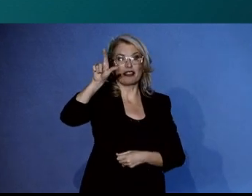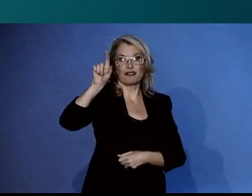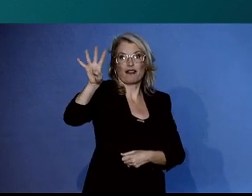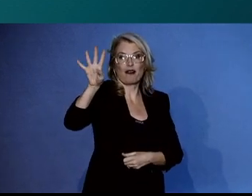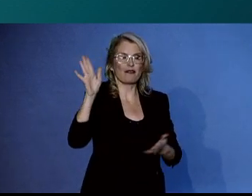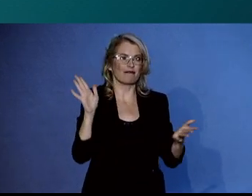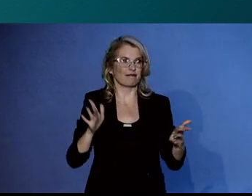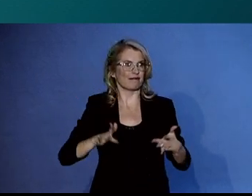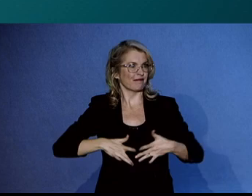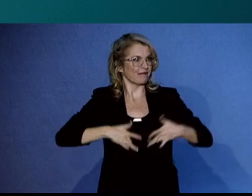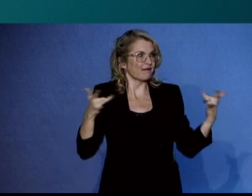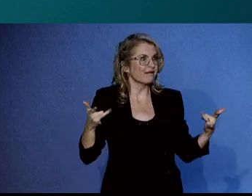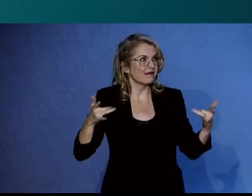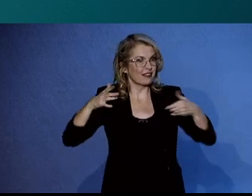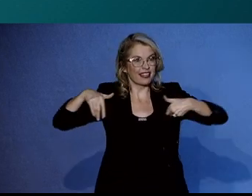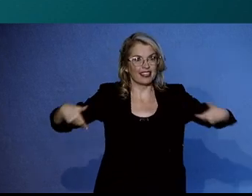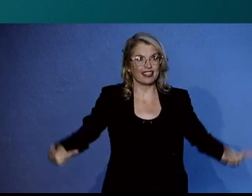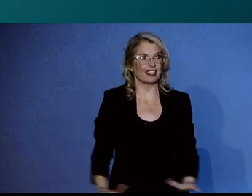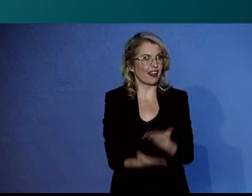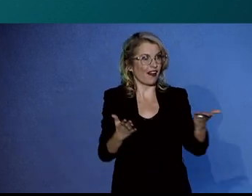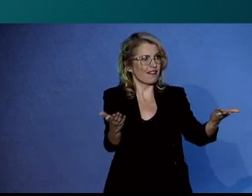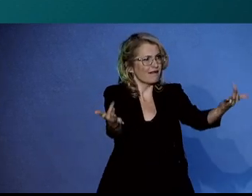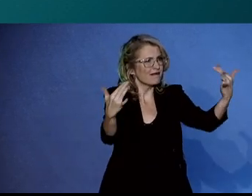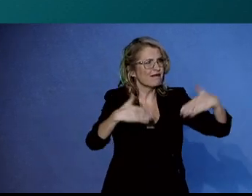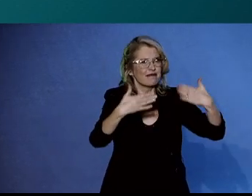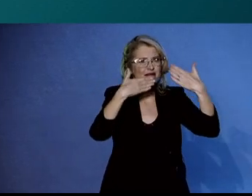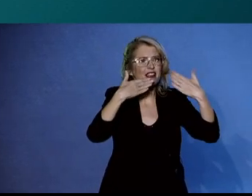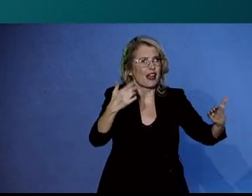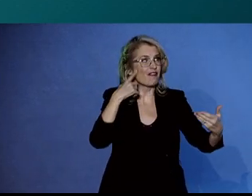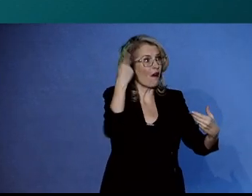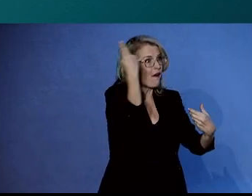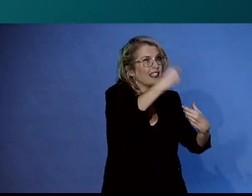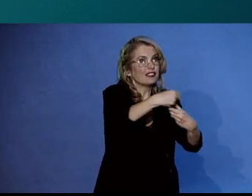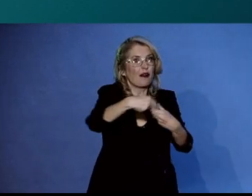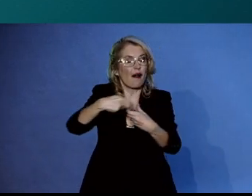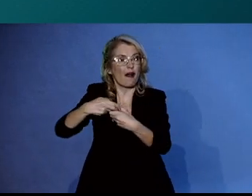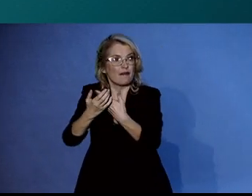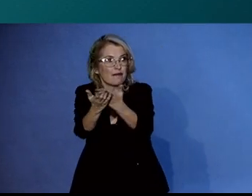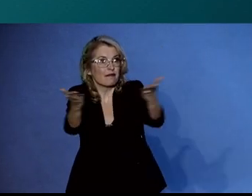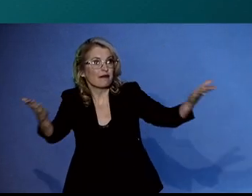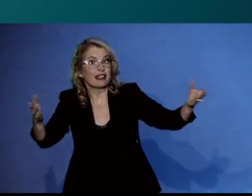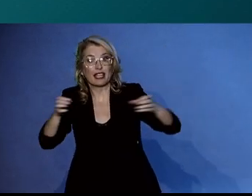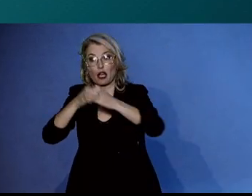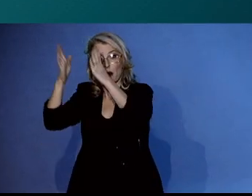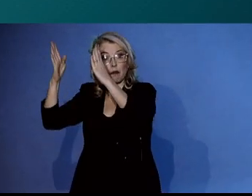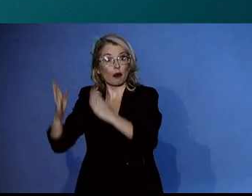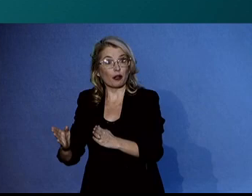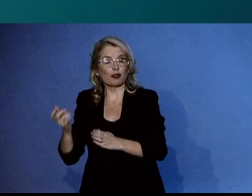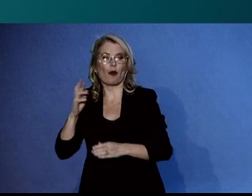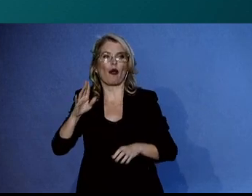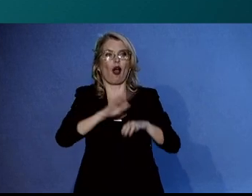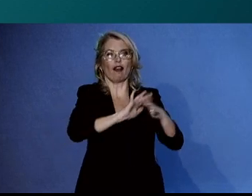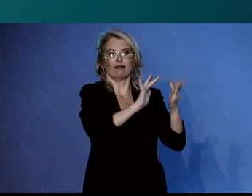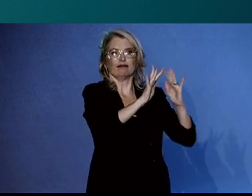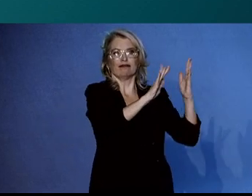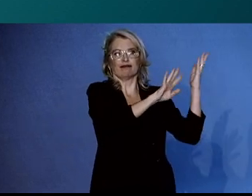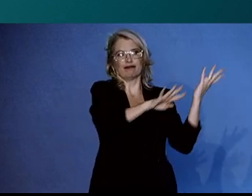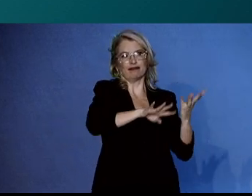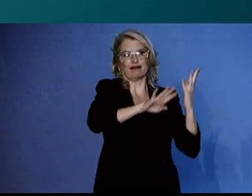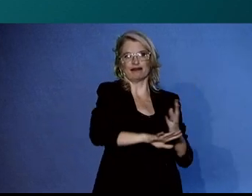are delighted to have you here. Thank you so much for joining us, either in person or via our live